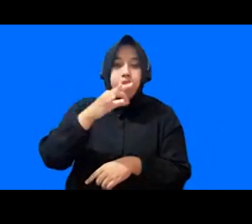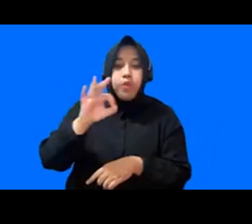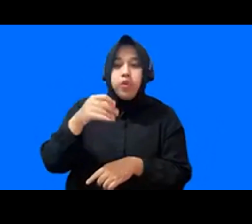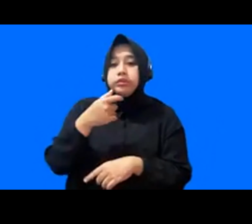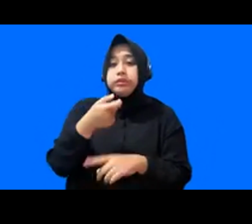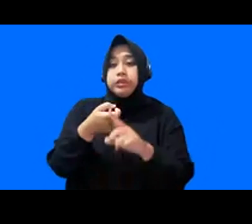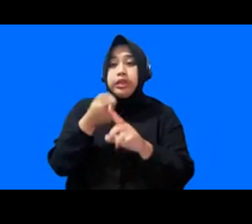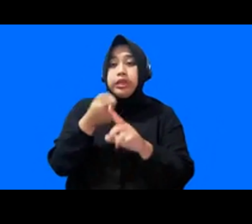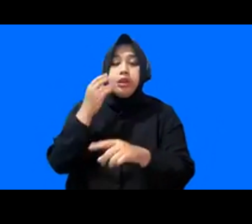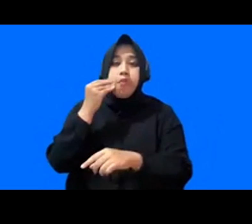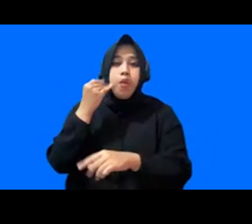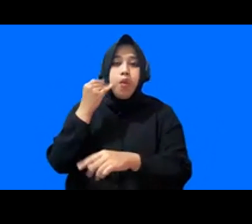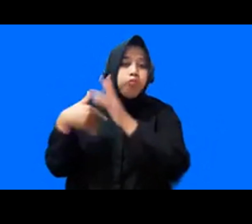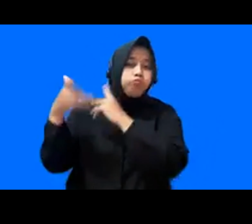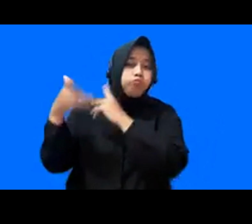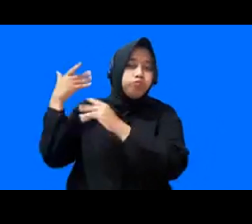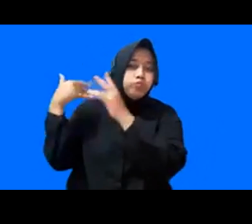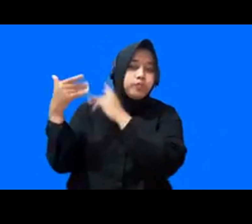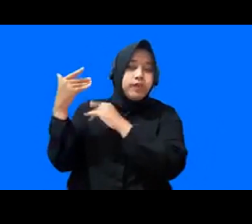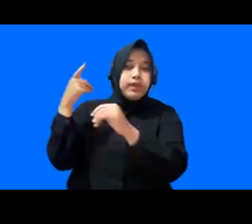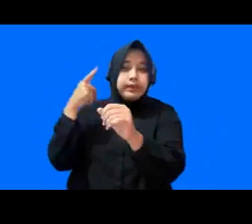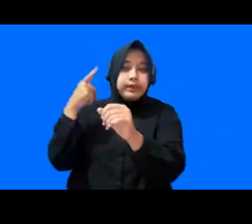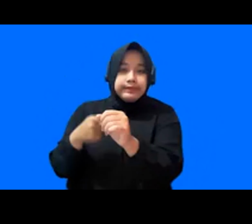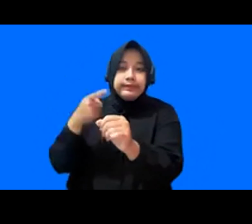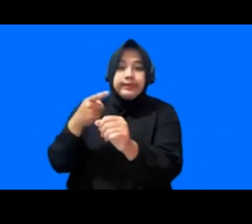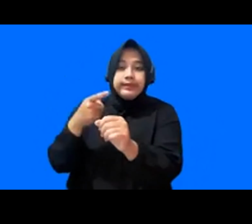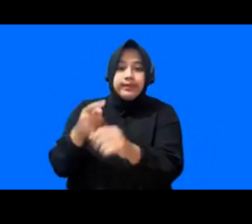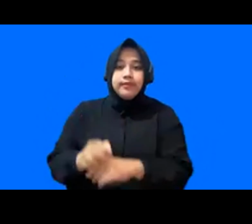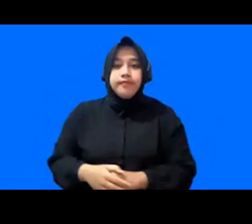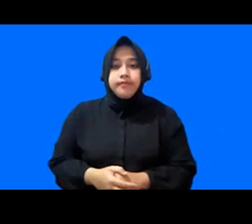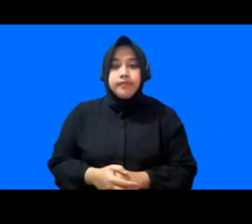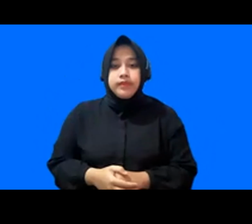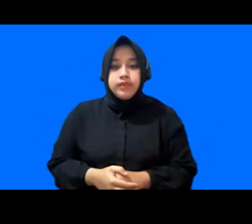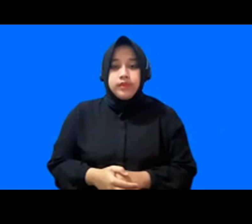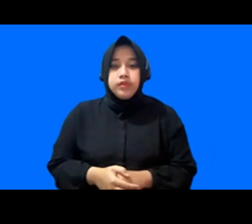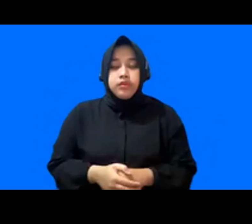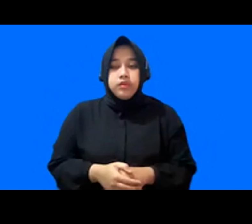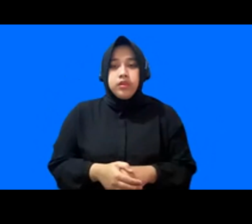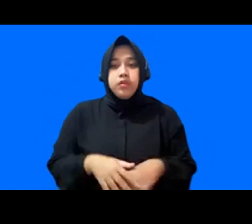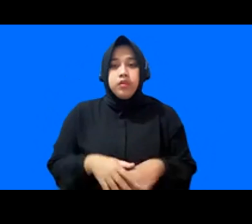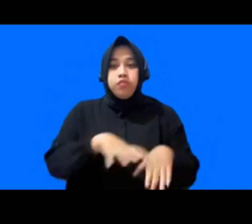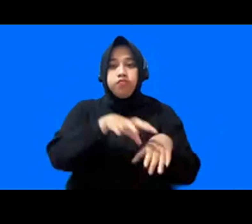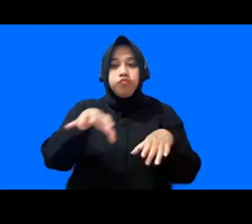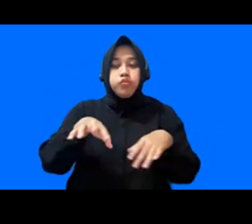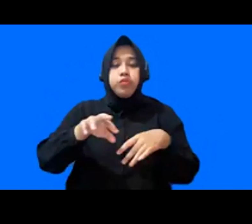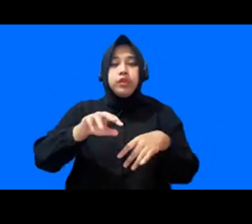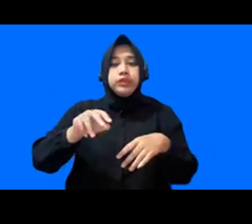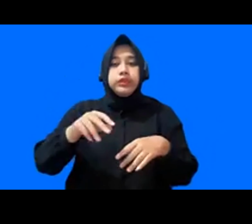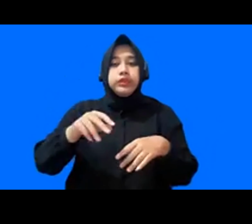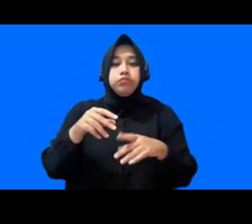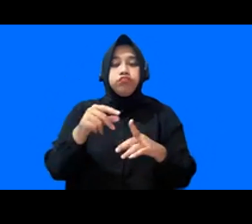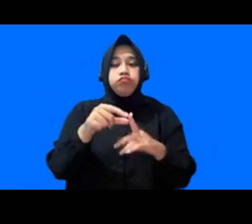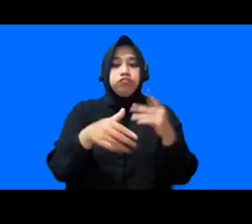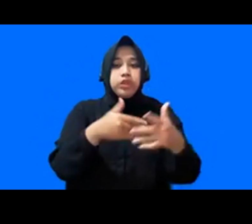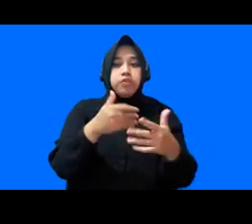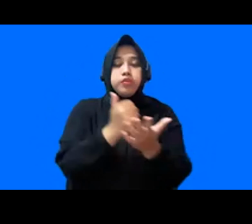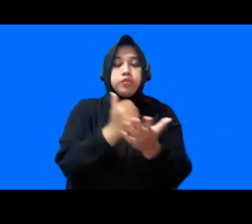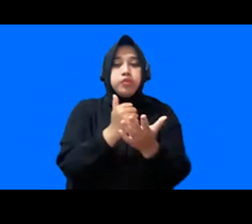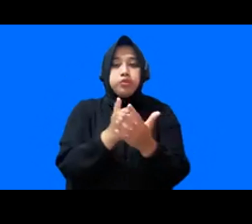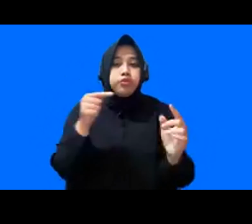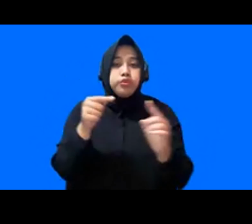remain at the heart of urban planning and development in the region, and that is the goal. So this initiative is very well aligned